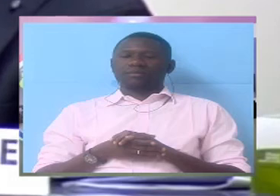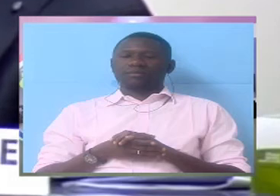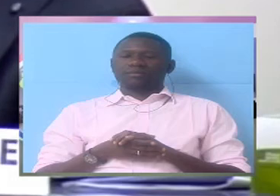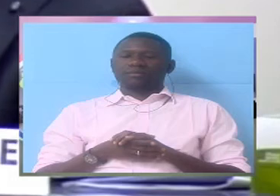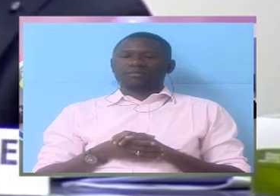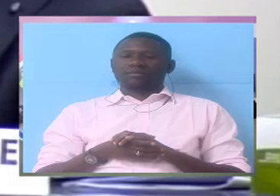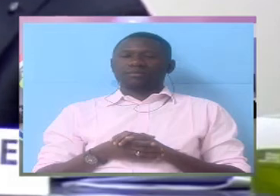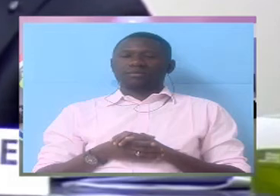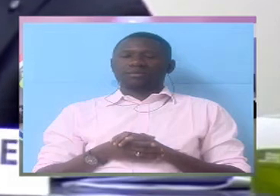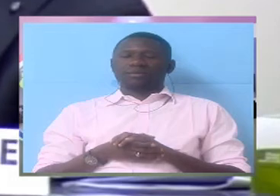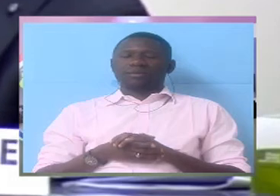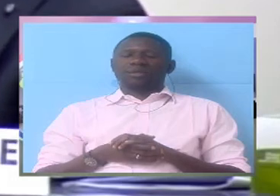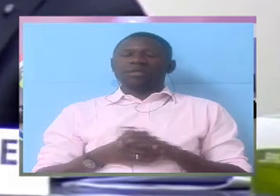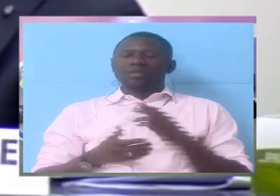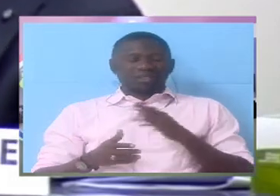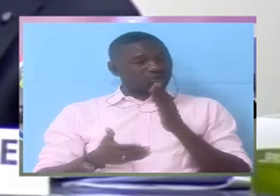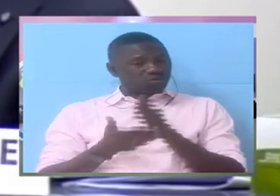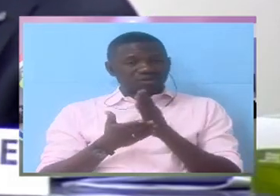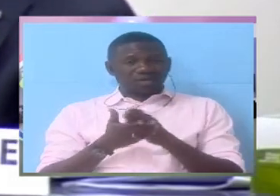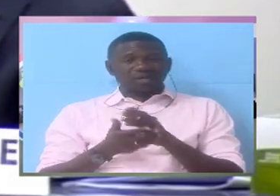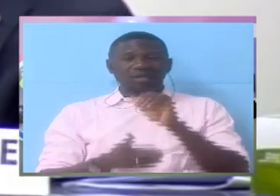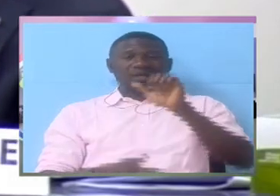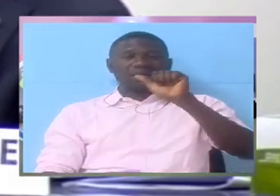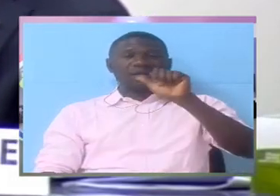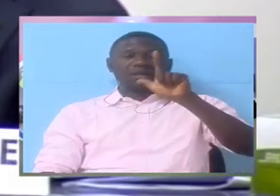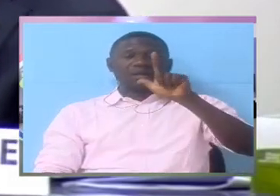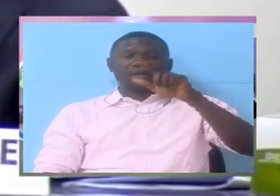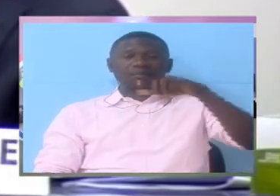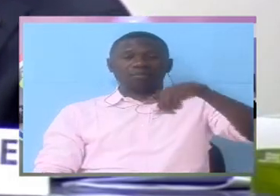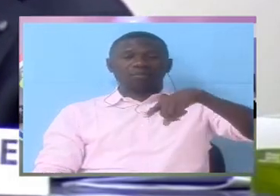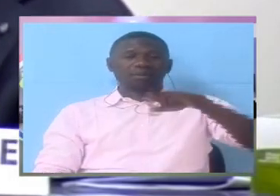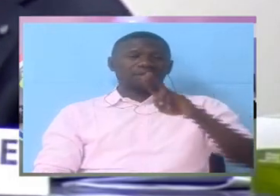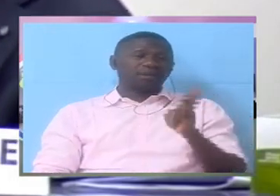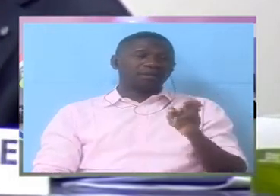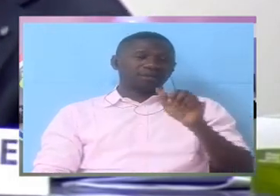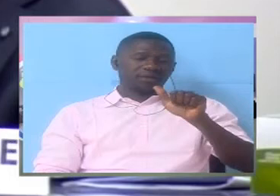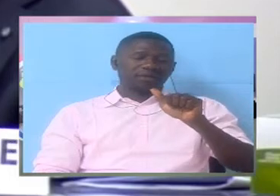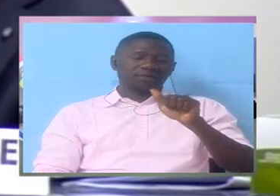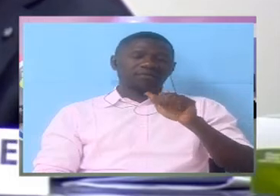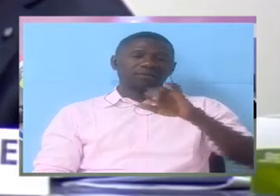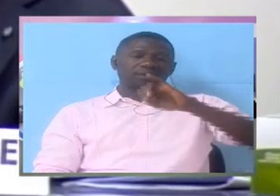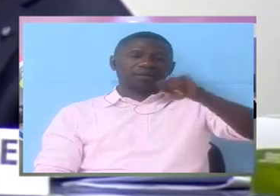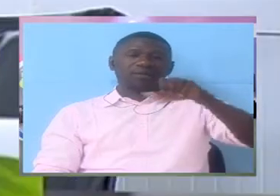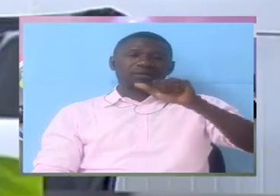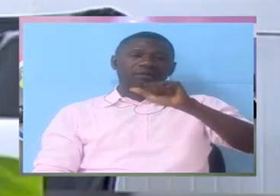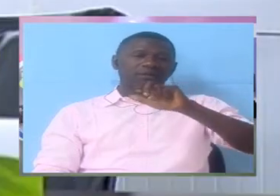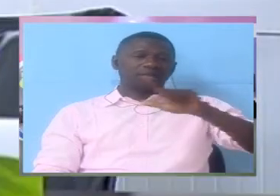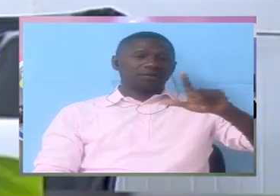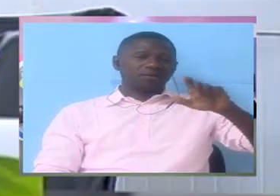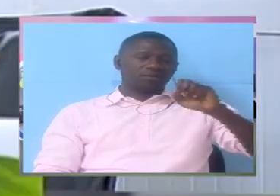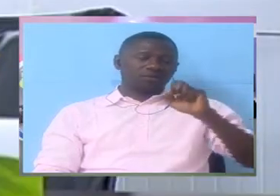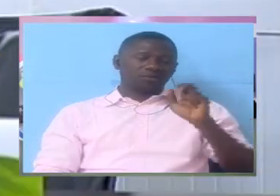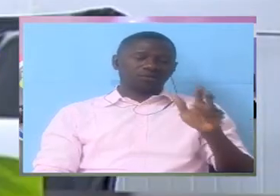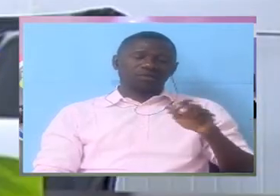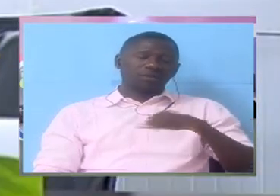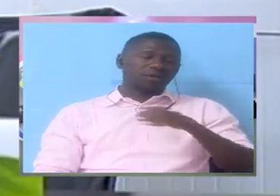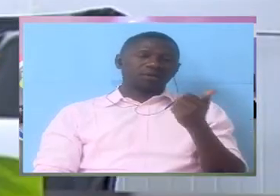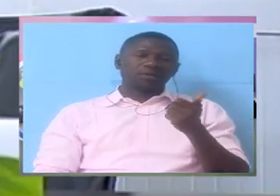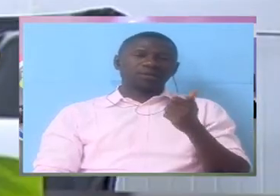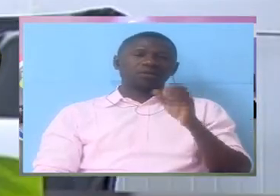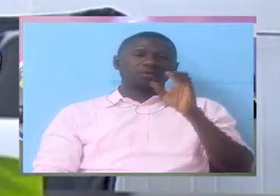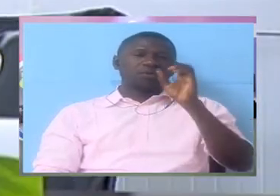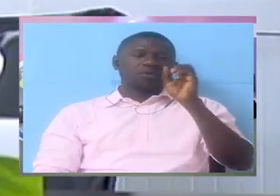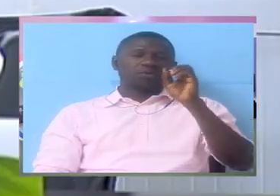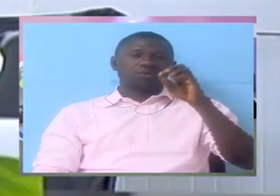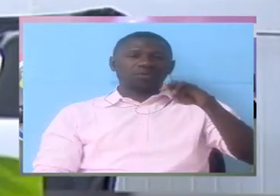that Alpha Jallo and Usman Liberia were beaten at the police station? Oh, you know, man, go lanya de ko Alpha